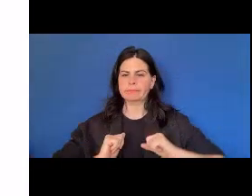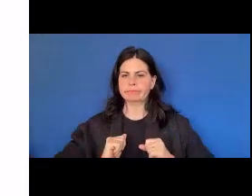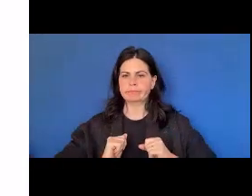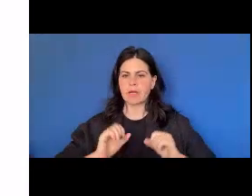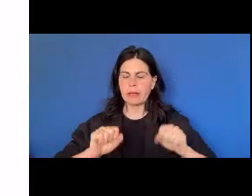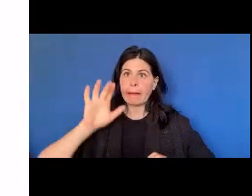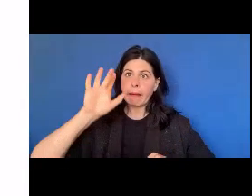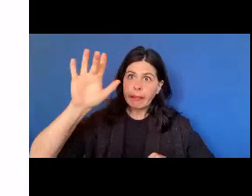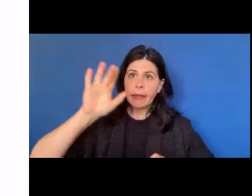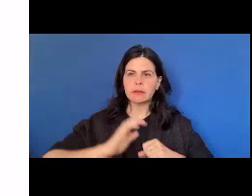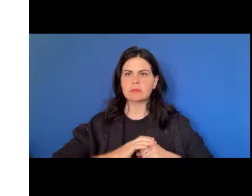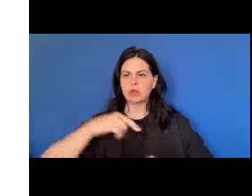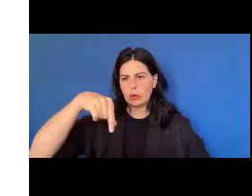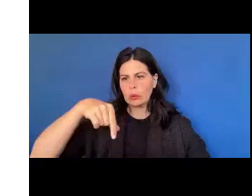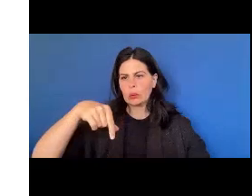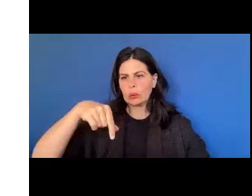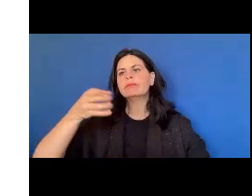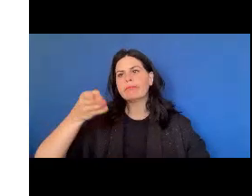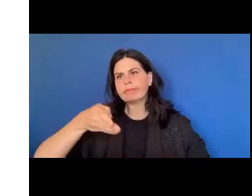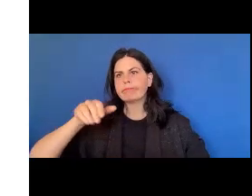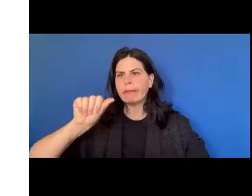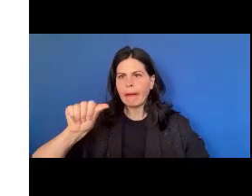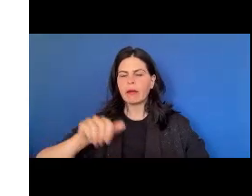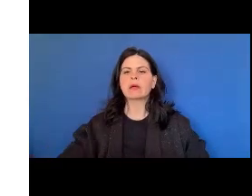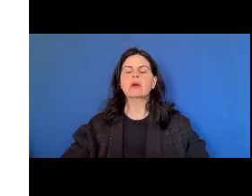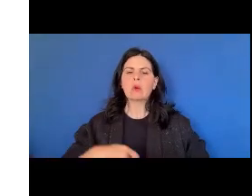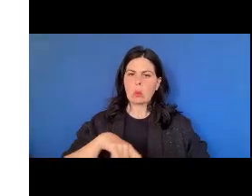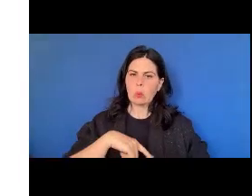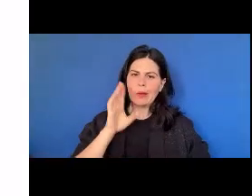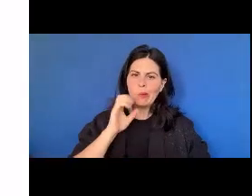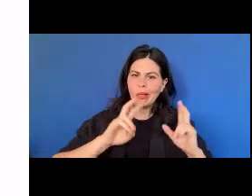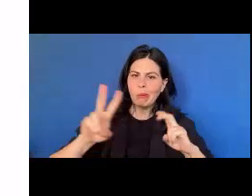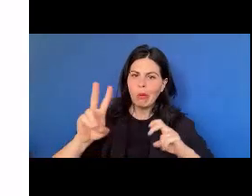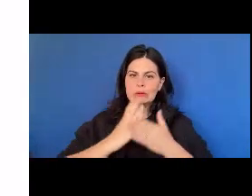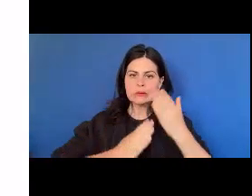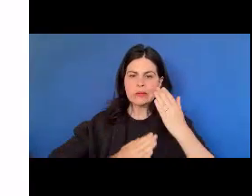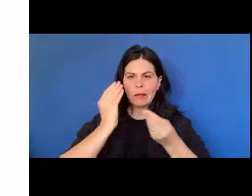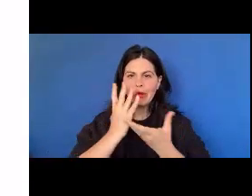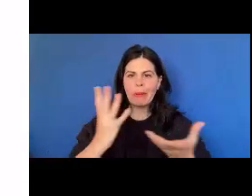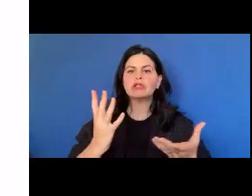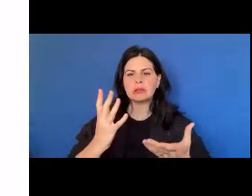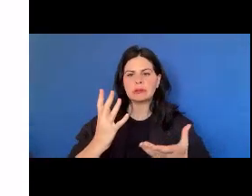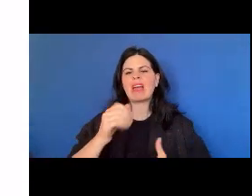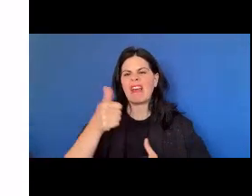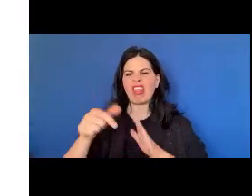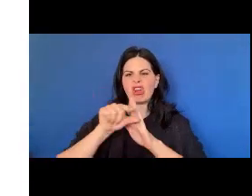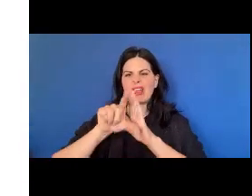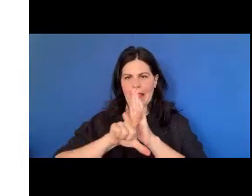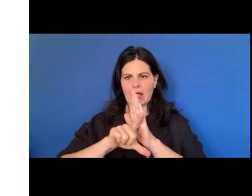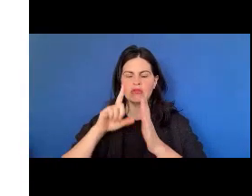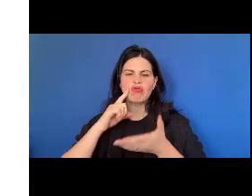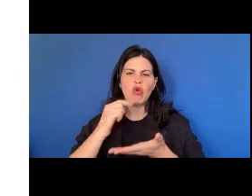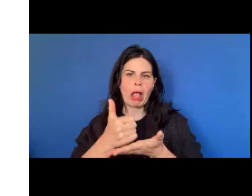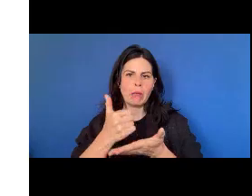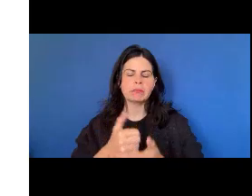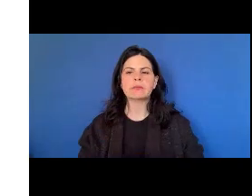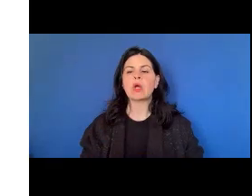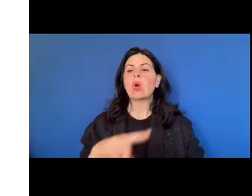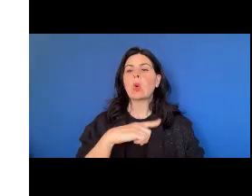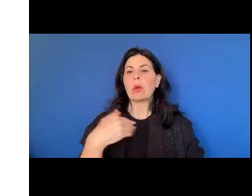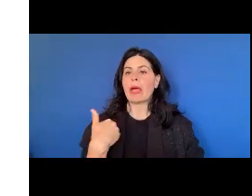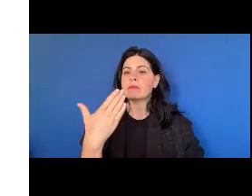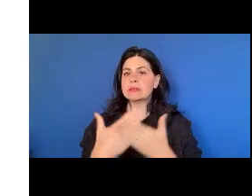that and we will be posting some information and guidelines to help you out. We do have language